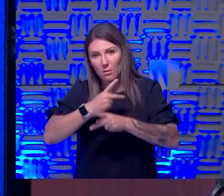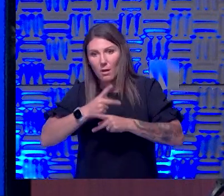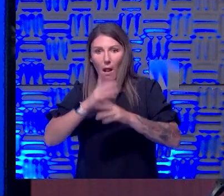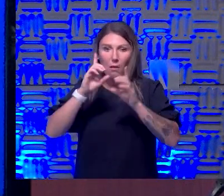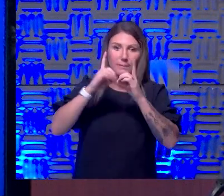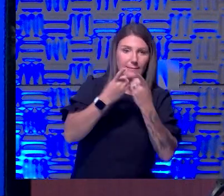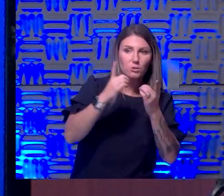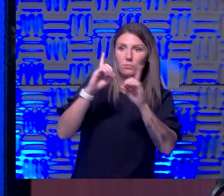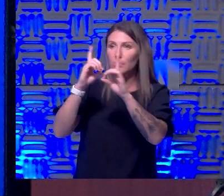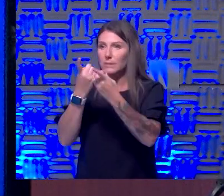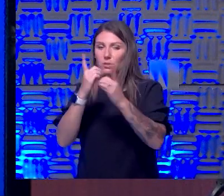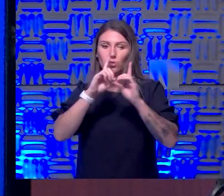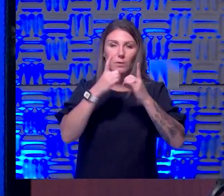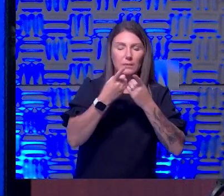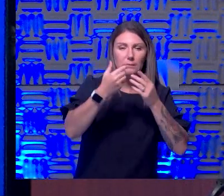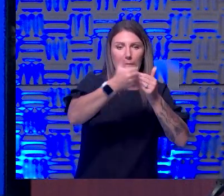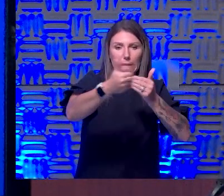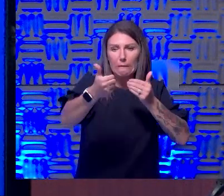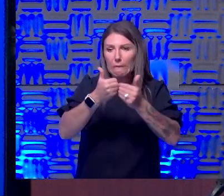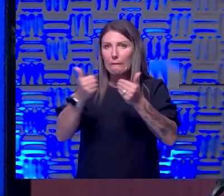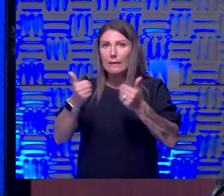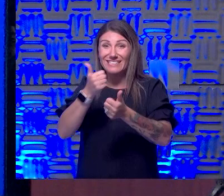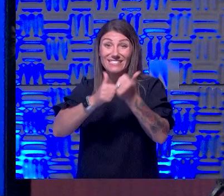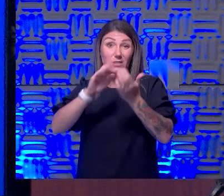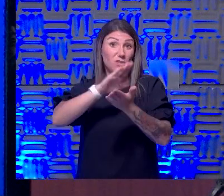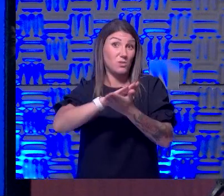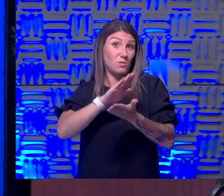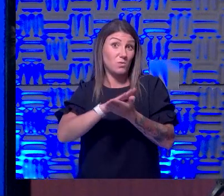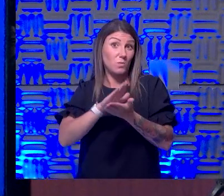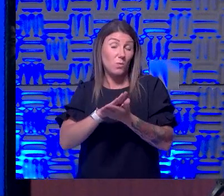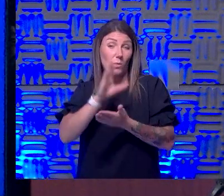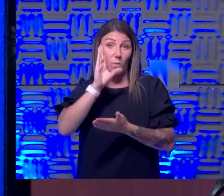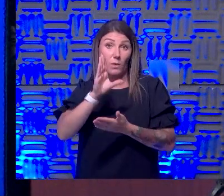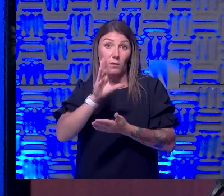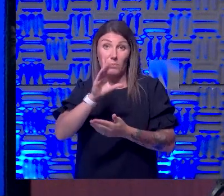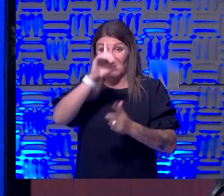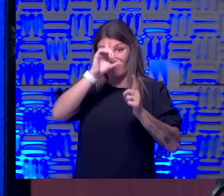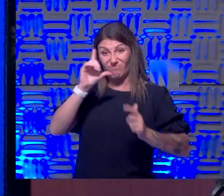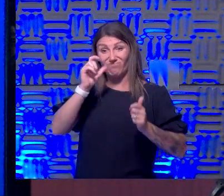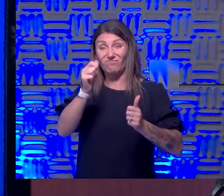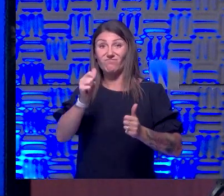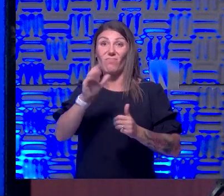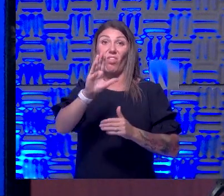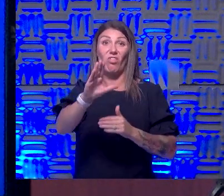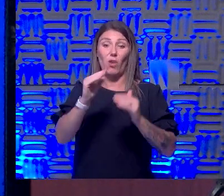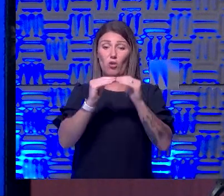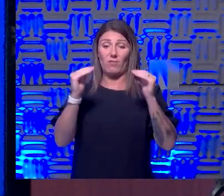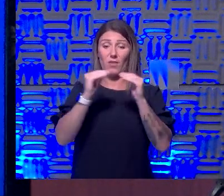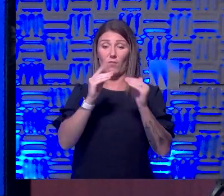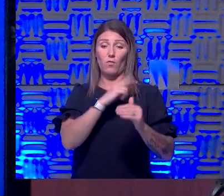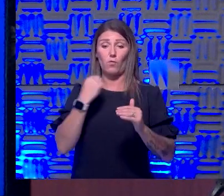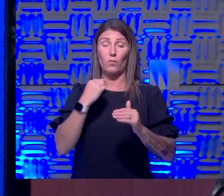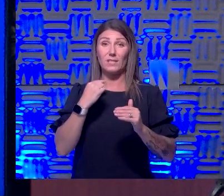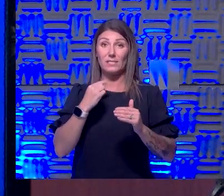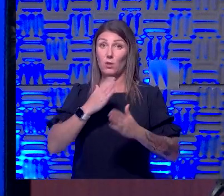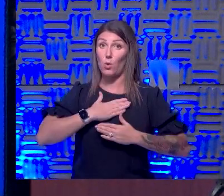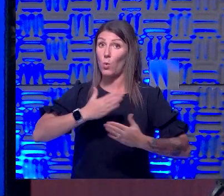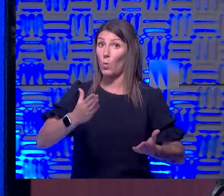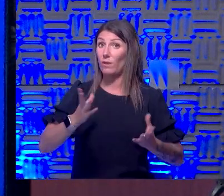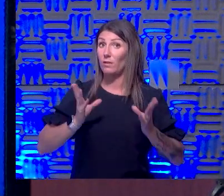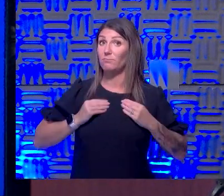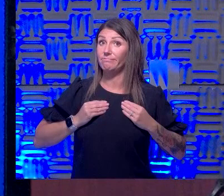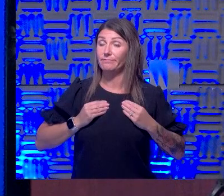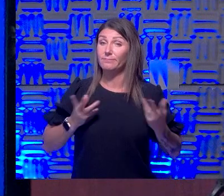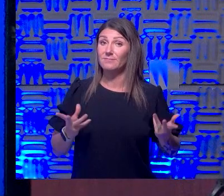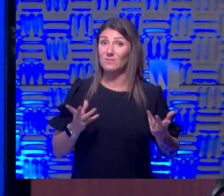district level. And each school will have to make up their mind what level of risk they're willing to tolerate. And remember, when you're in a